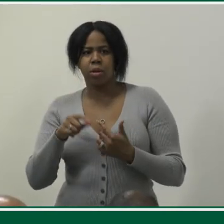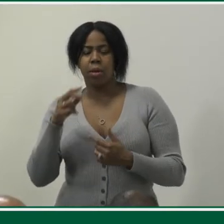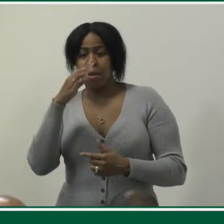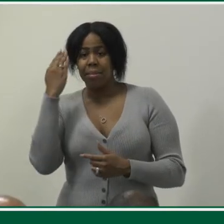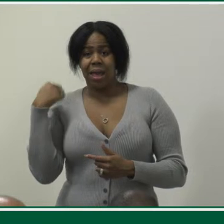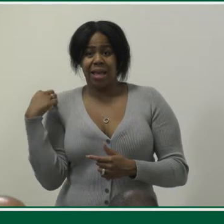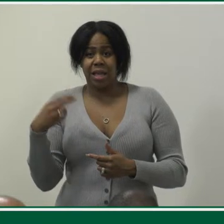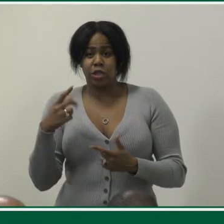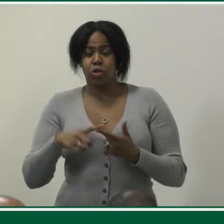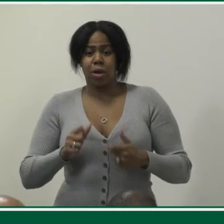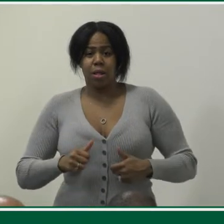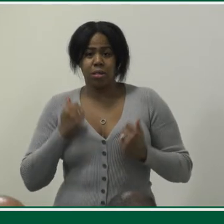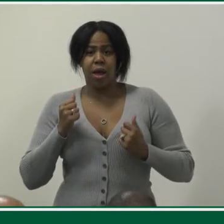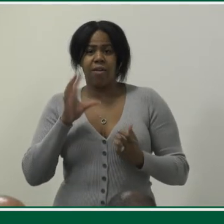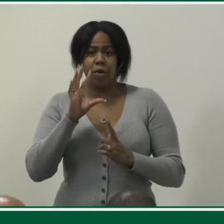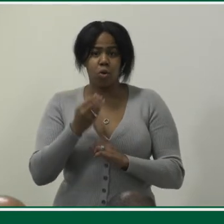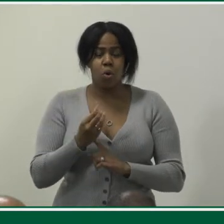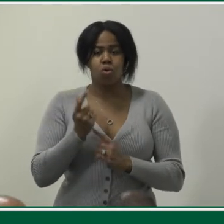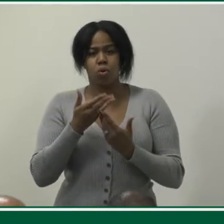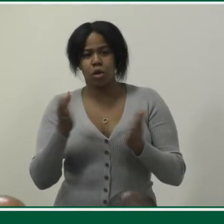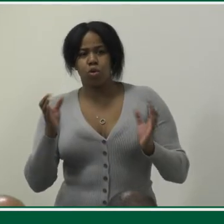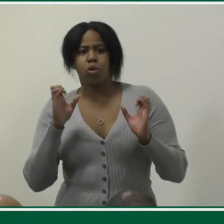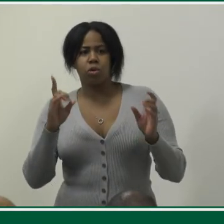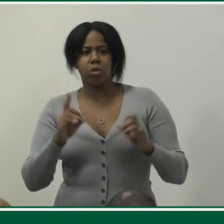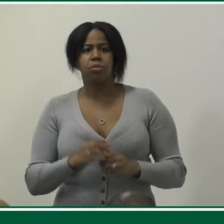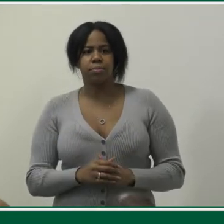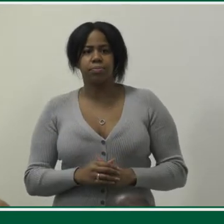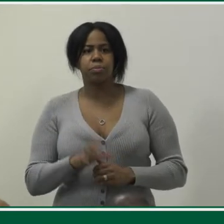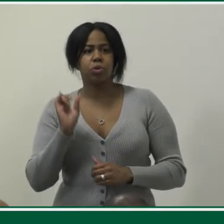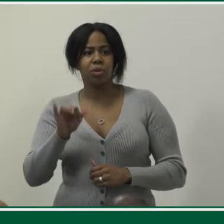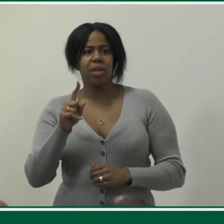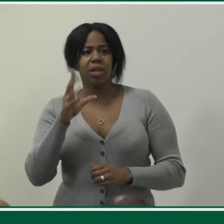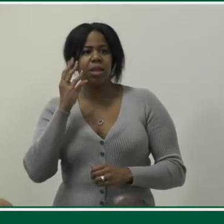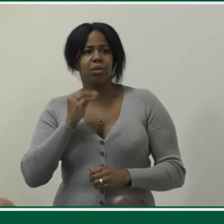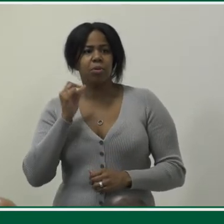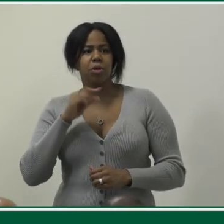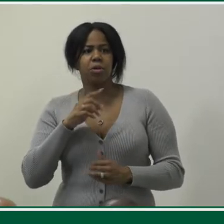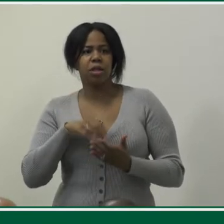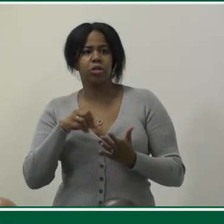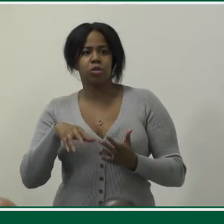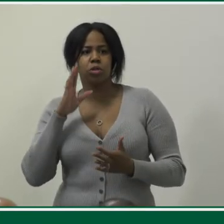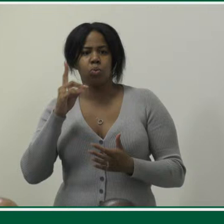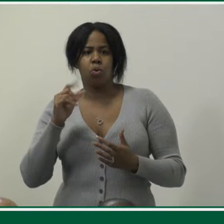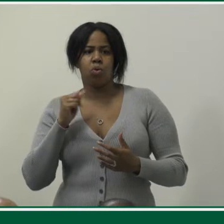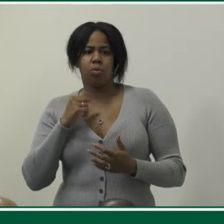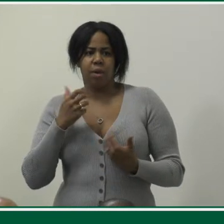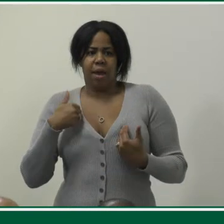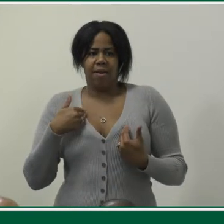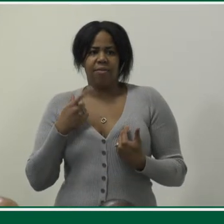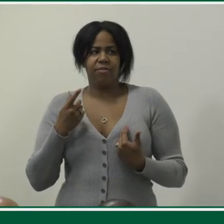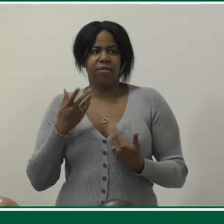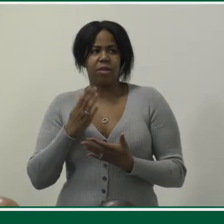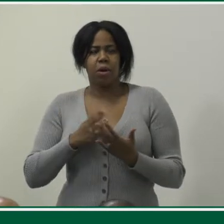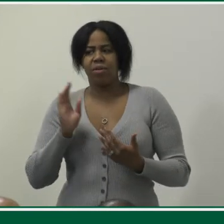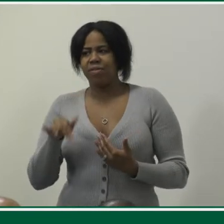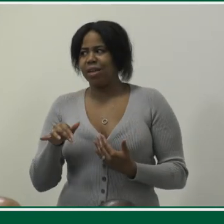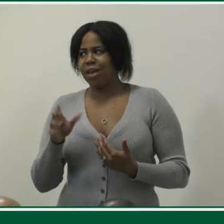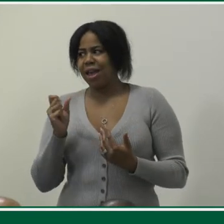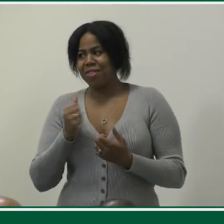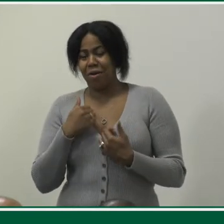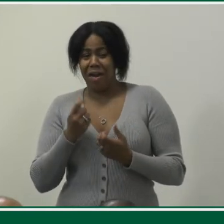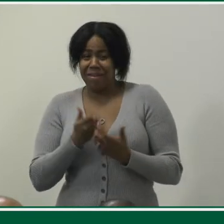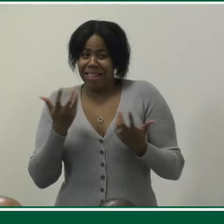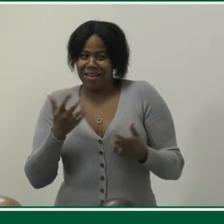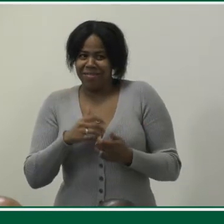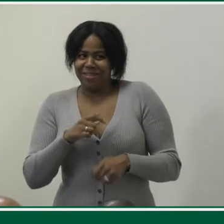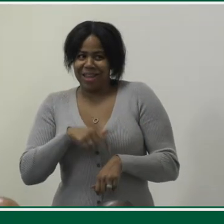and culture throughout the general education. So that's the experience that students are going to be getting as part of it. In other words, they'll be spending a lot of time in this